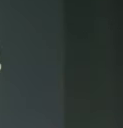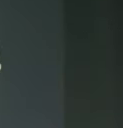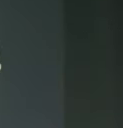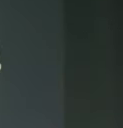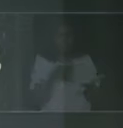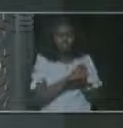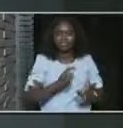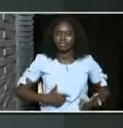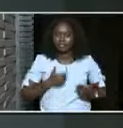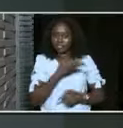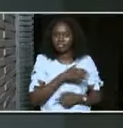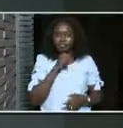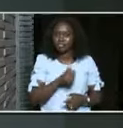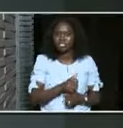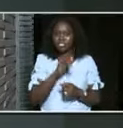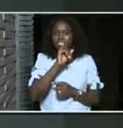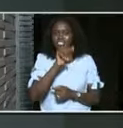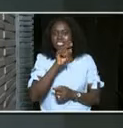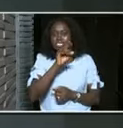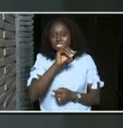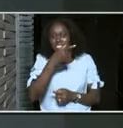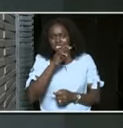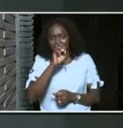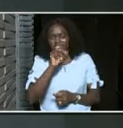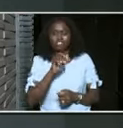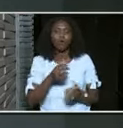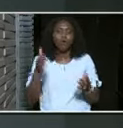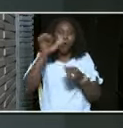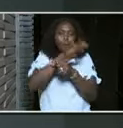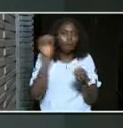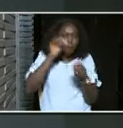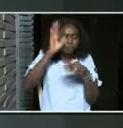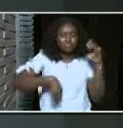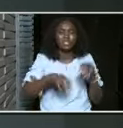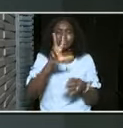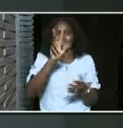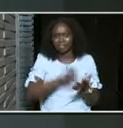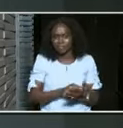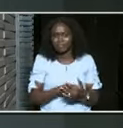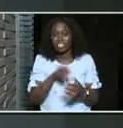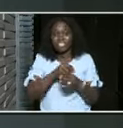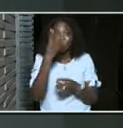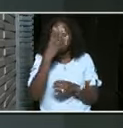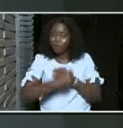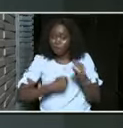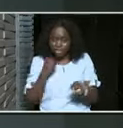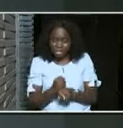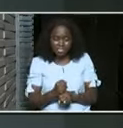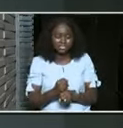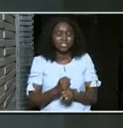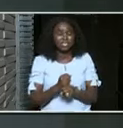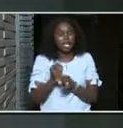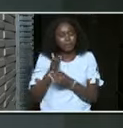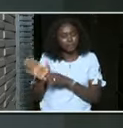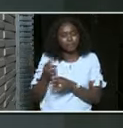indigenous. Over 3,000 in 4 years. Among them, we have many people who